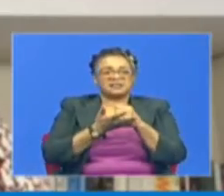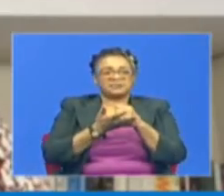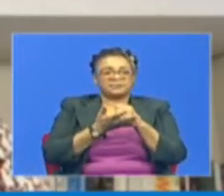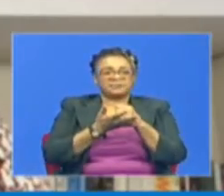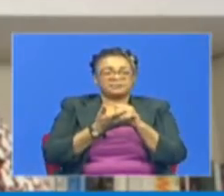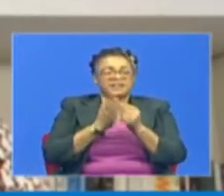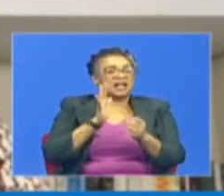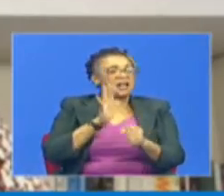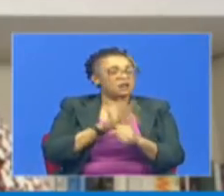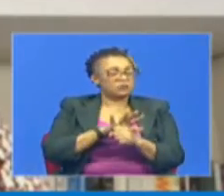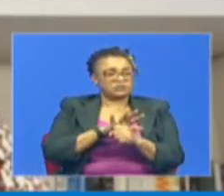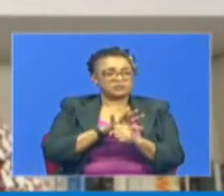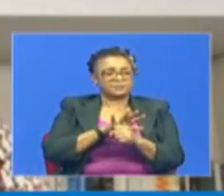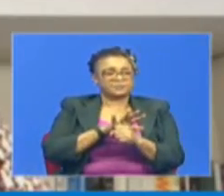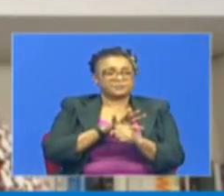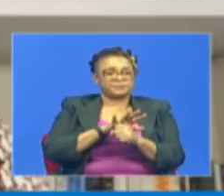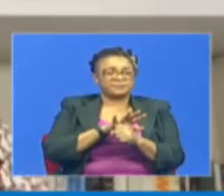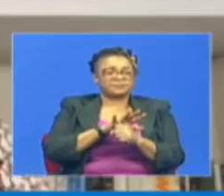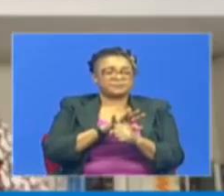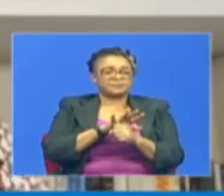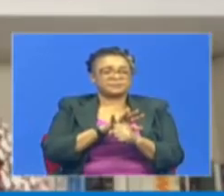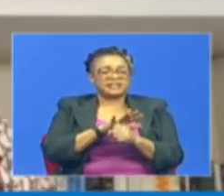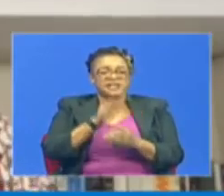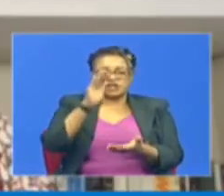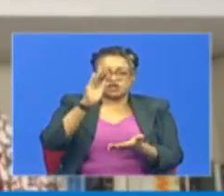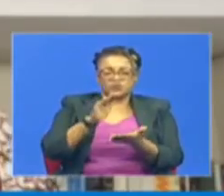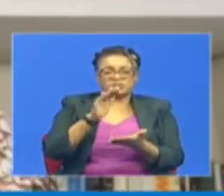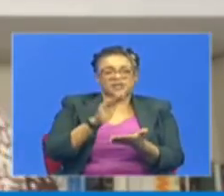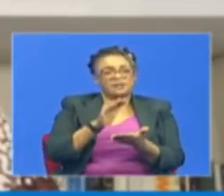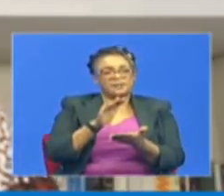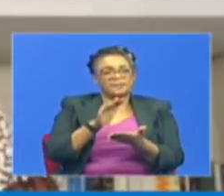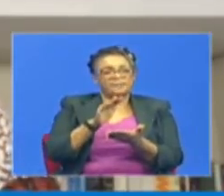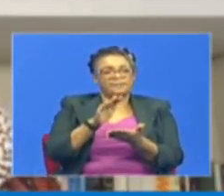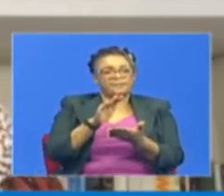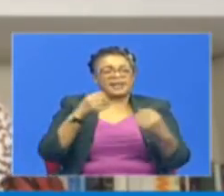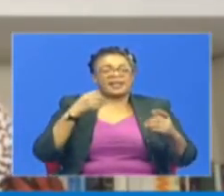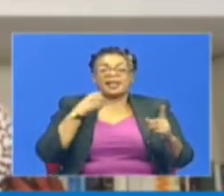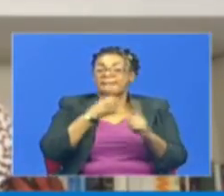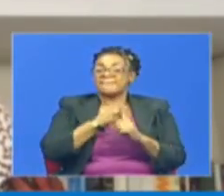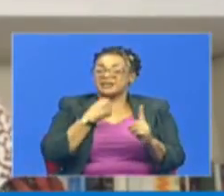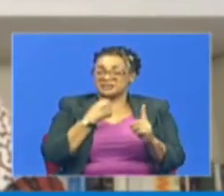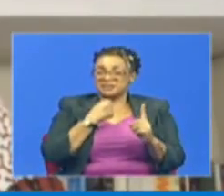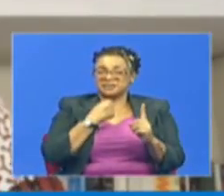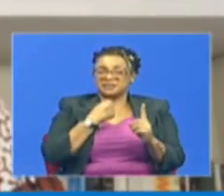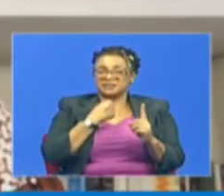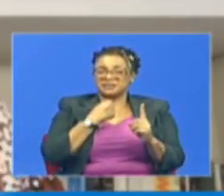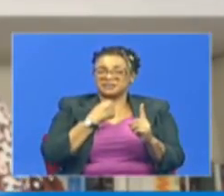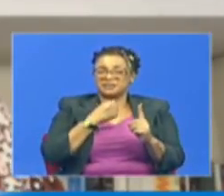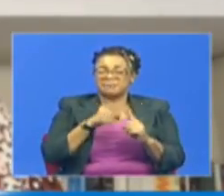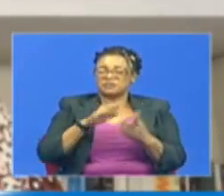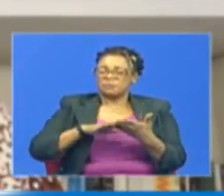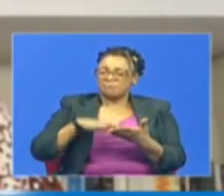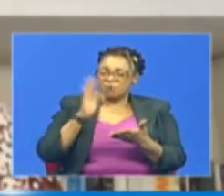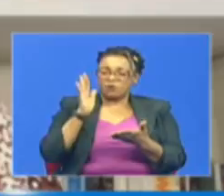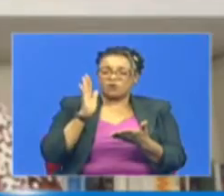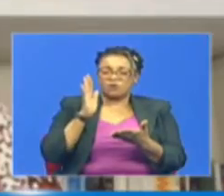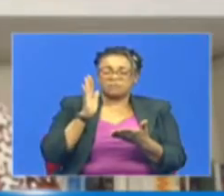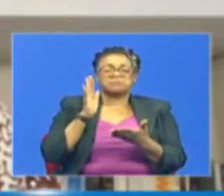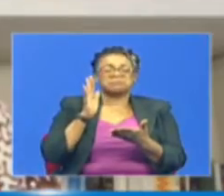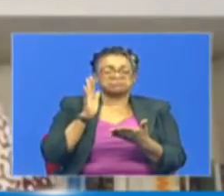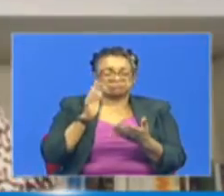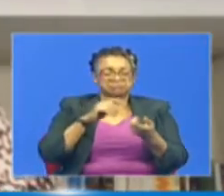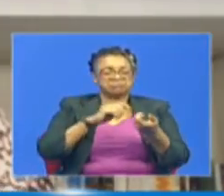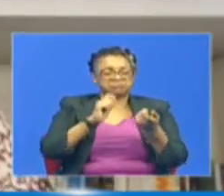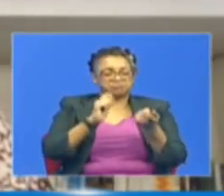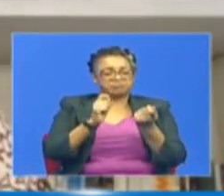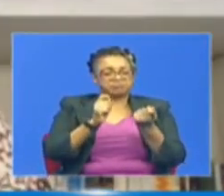bit in reducing the impact. But many businesses have also adjusted. I'm also glad to